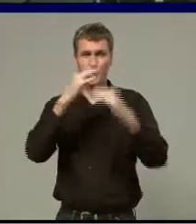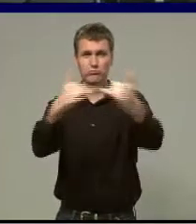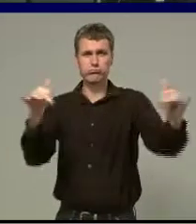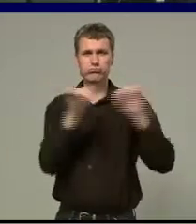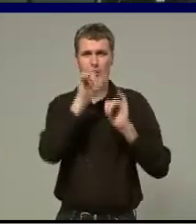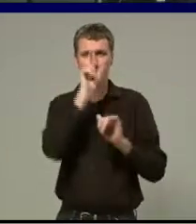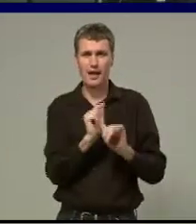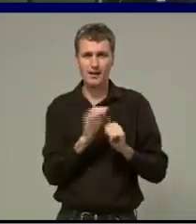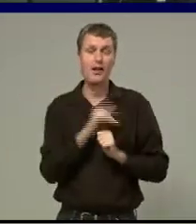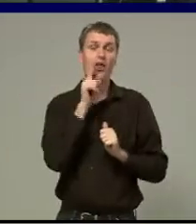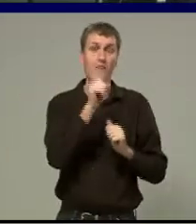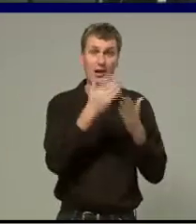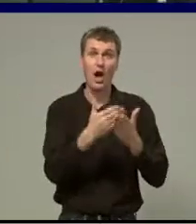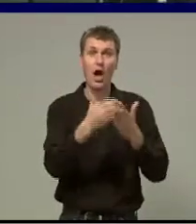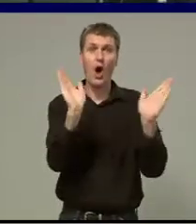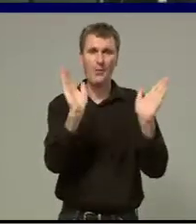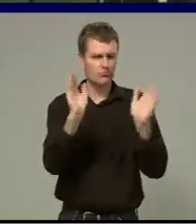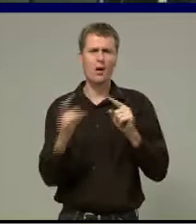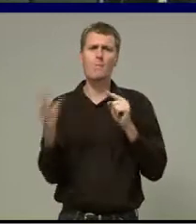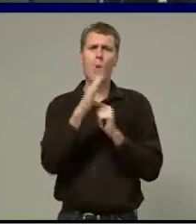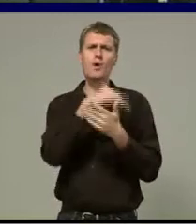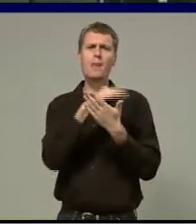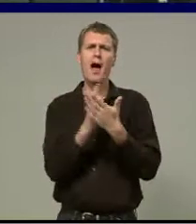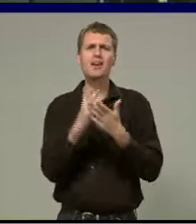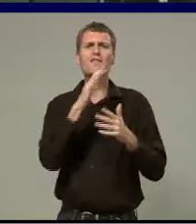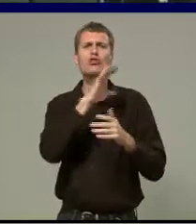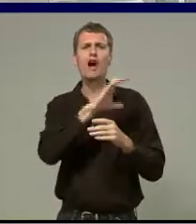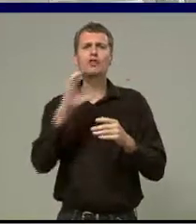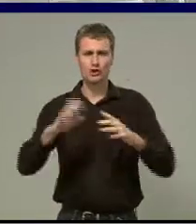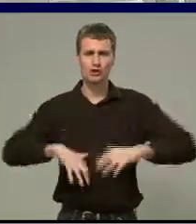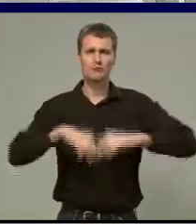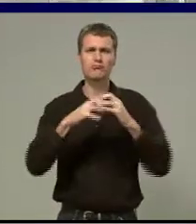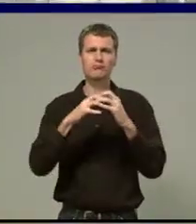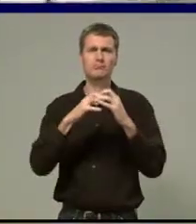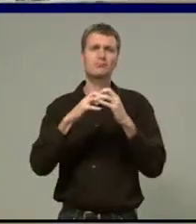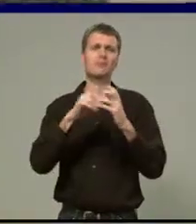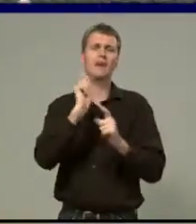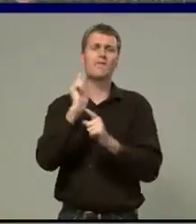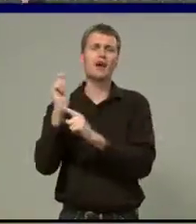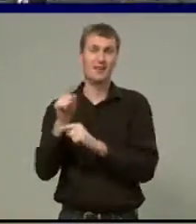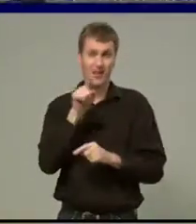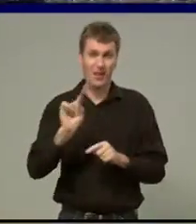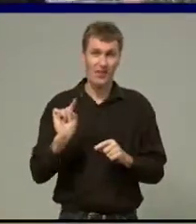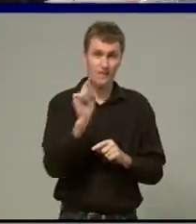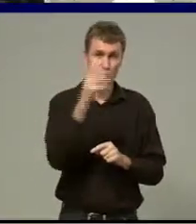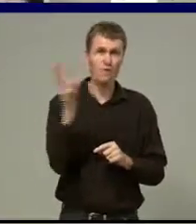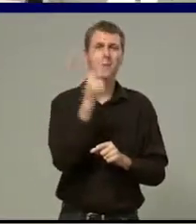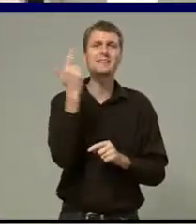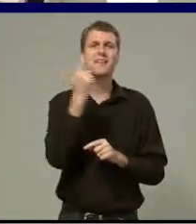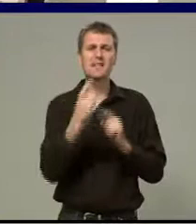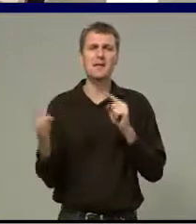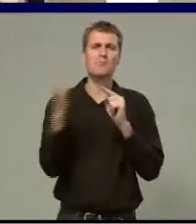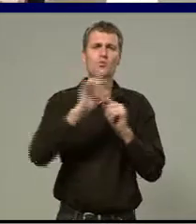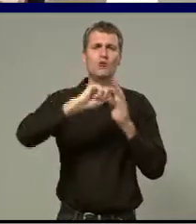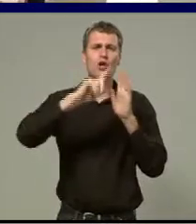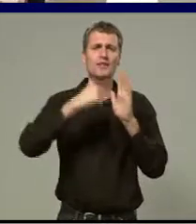a major milestone in the city's recovery. This is the first of the 17 anchor projects to be completed. Canterbury Cricket has for